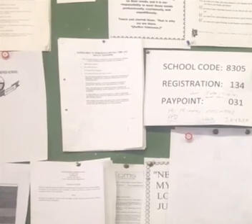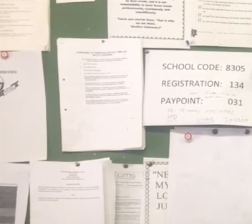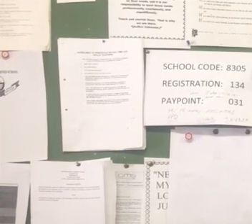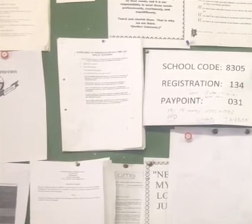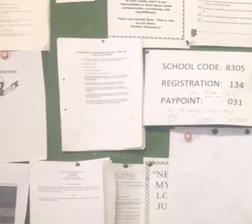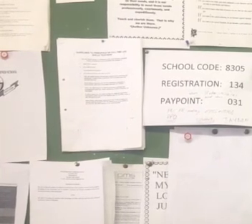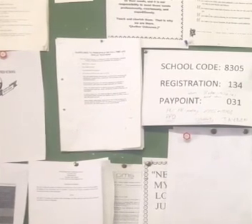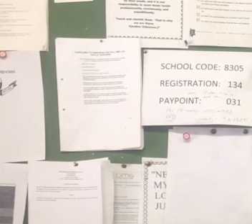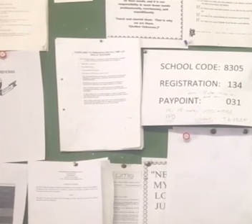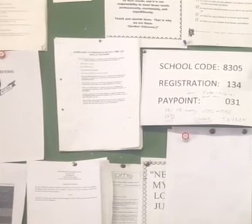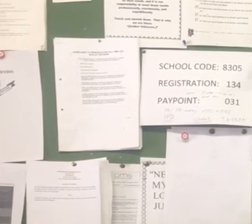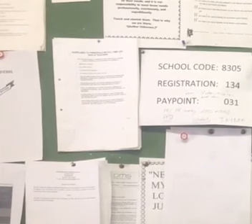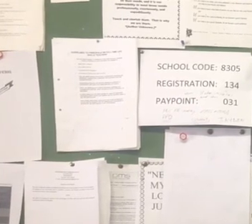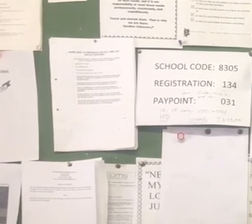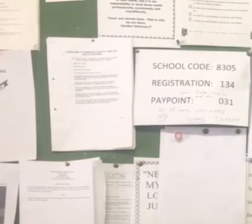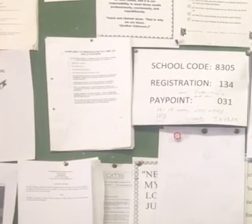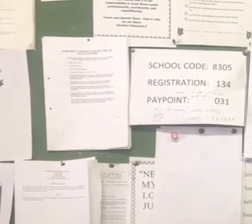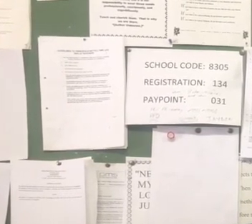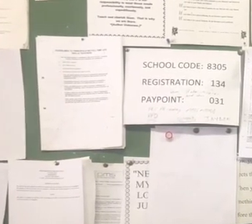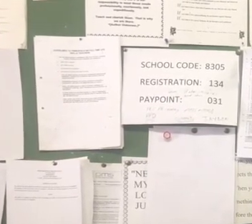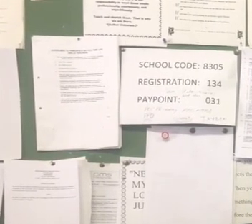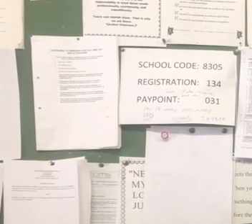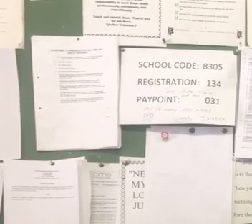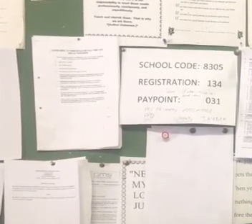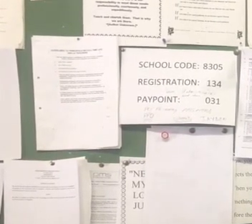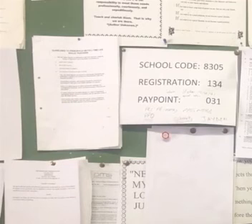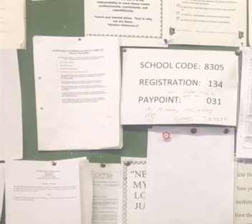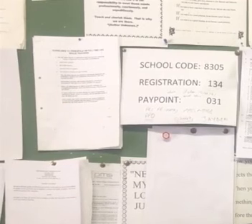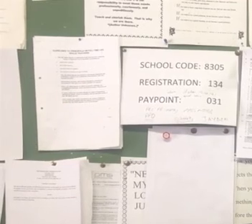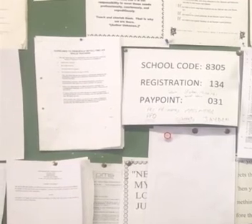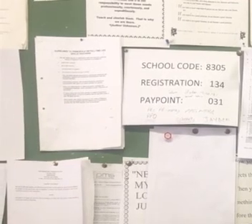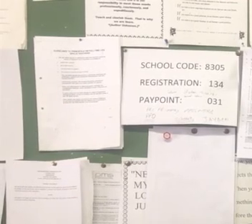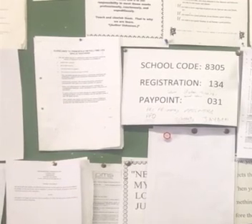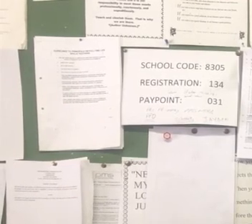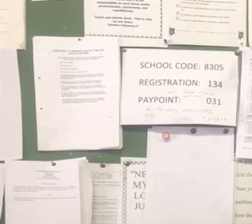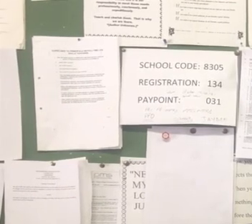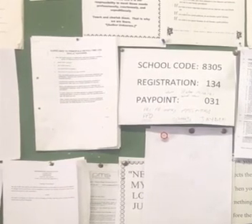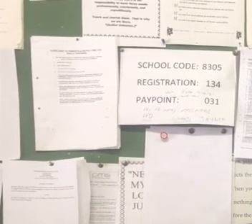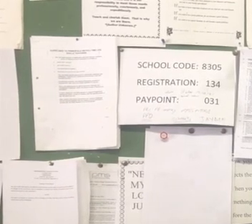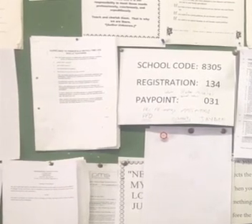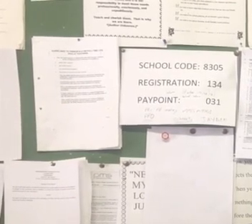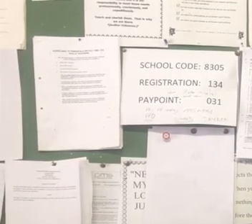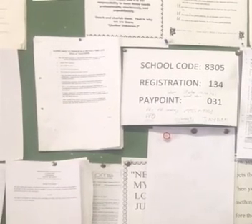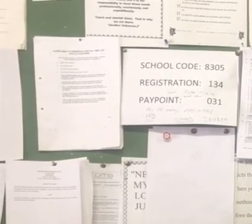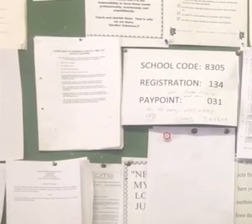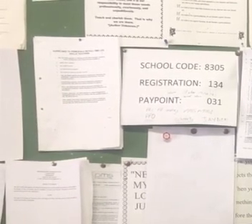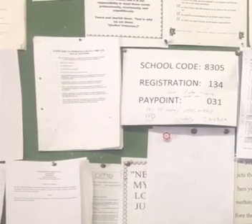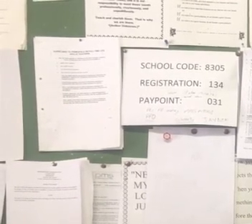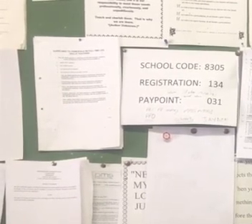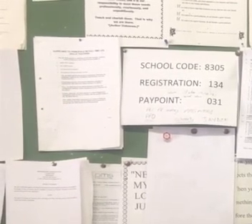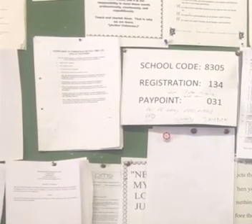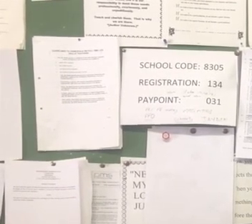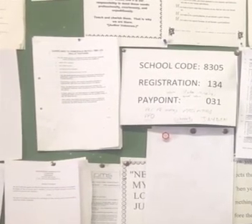other materials for grade 4 to 7. All these materials were received through the circuit